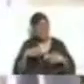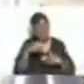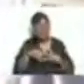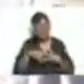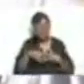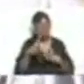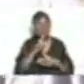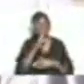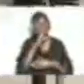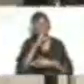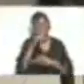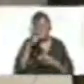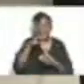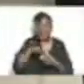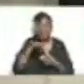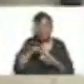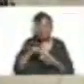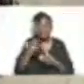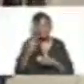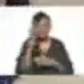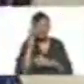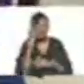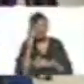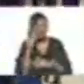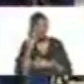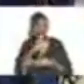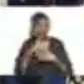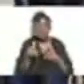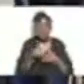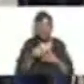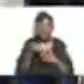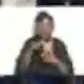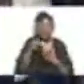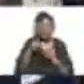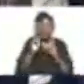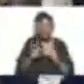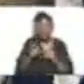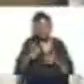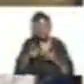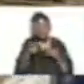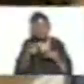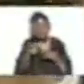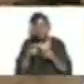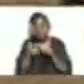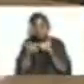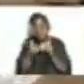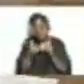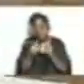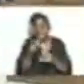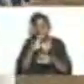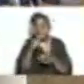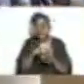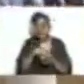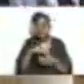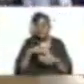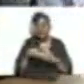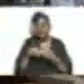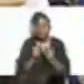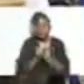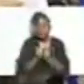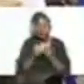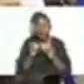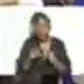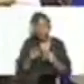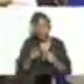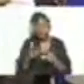real elections go through. All elected councils will be given a minimum $4,000 with an opportunity to get even more.